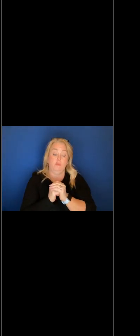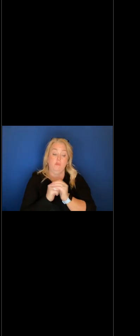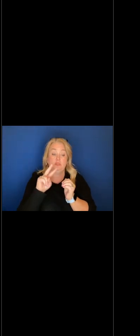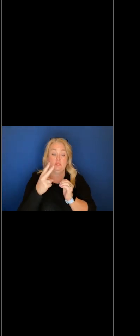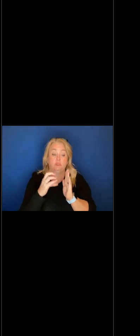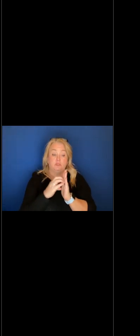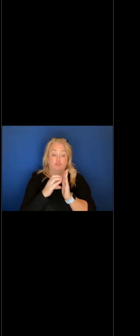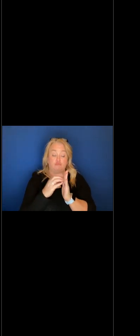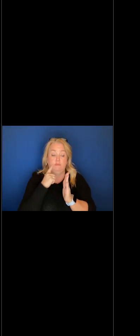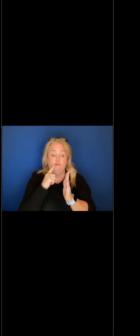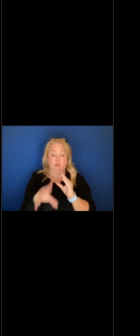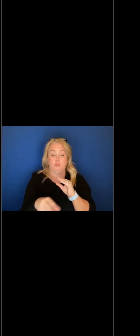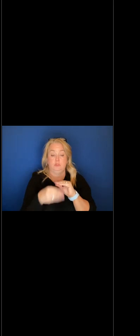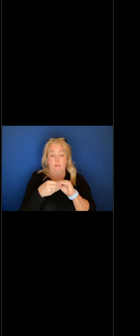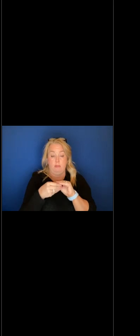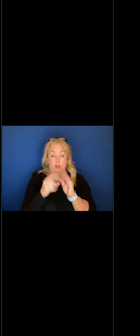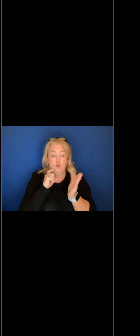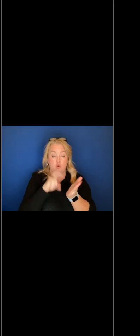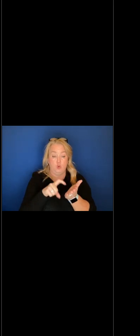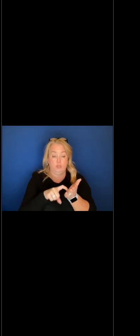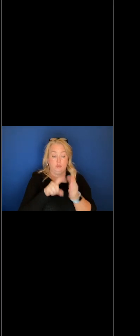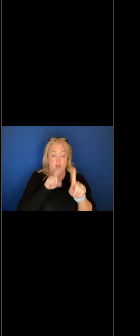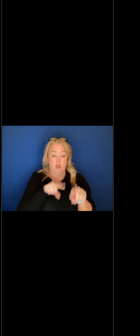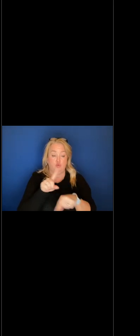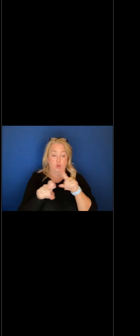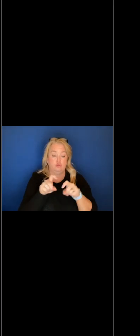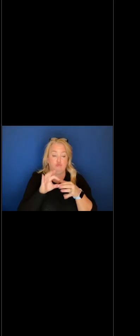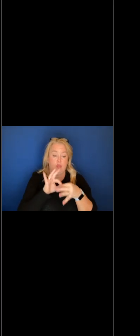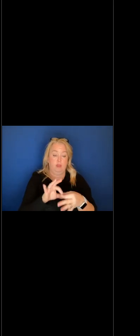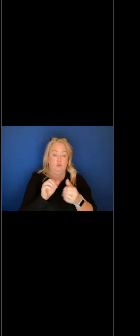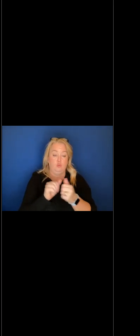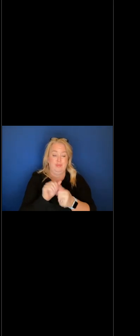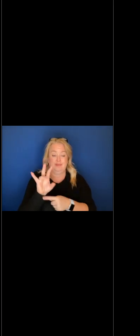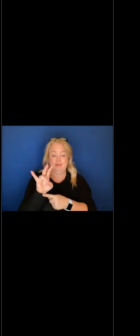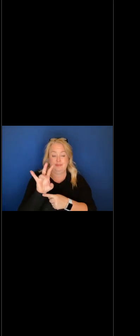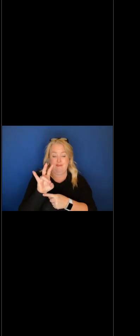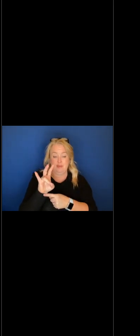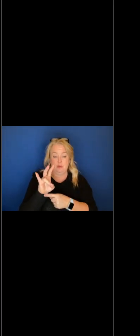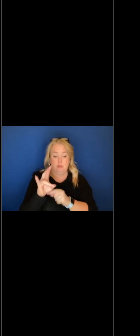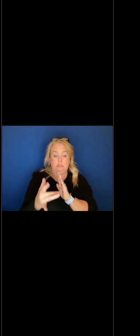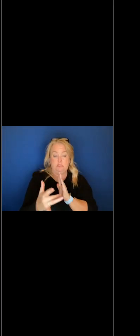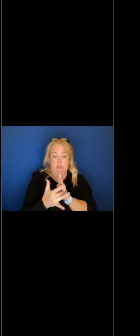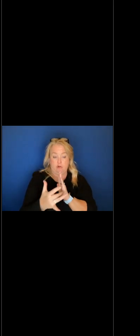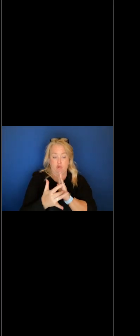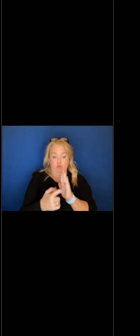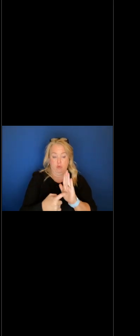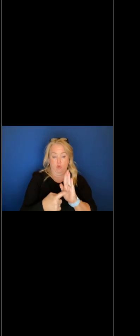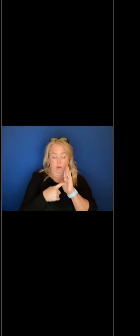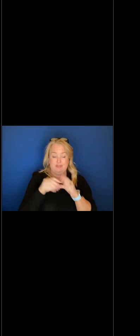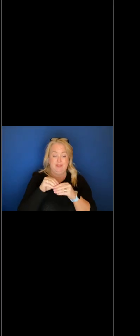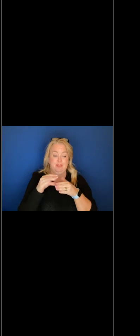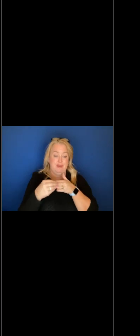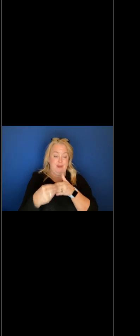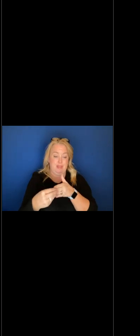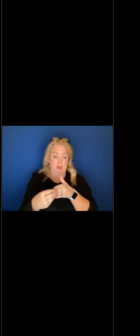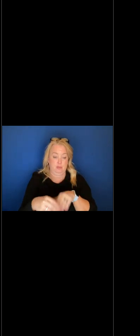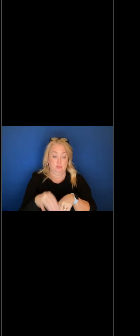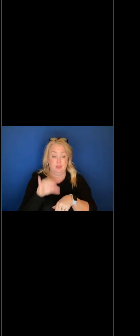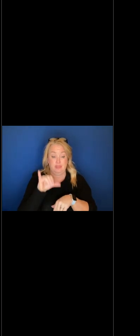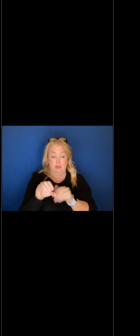of the supplemental notice answers questions related to the 7 technical requirements and the